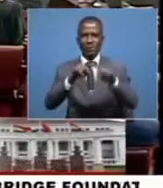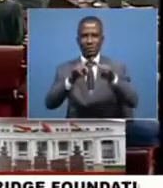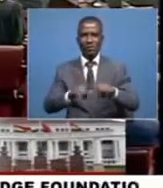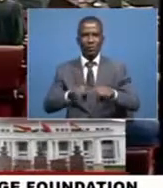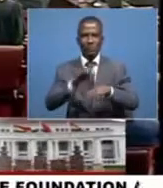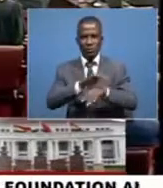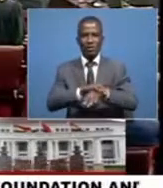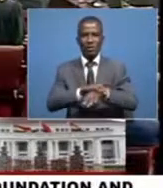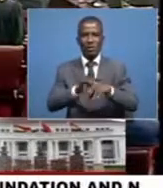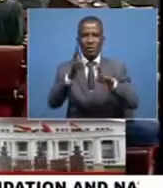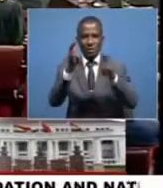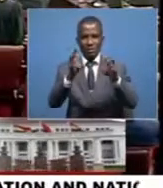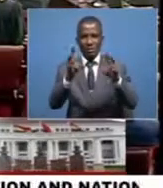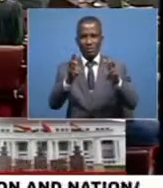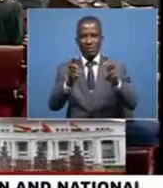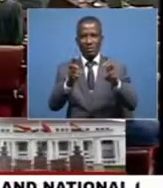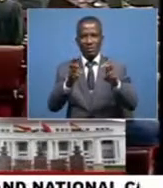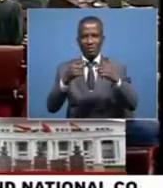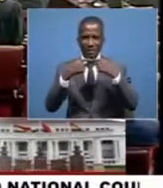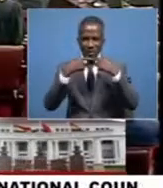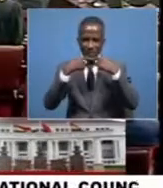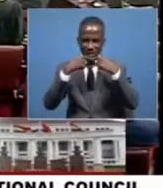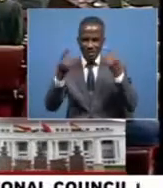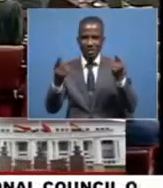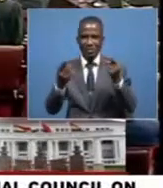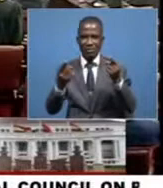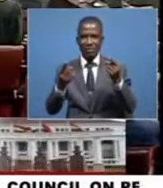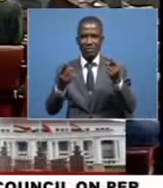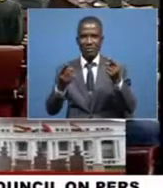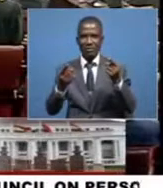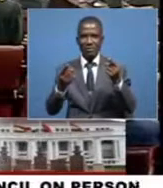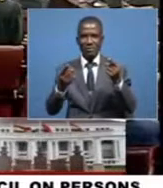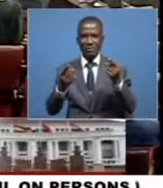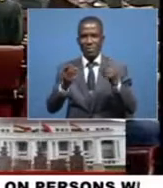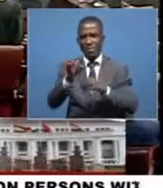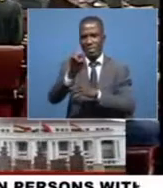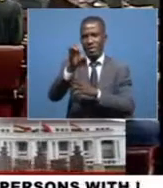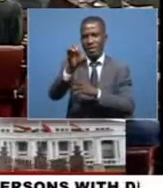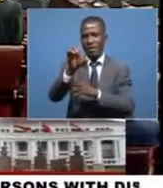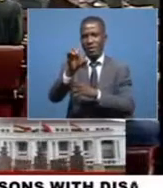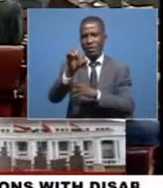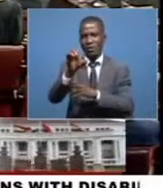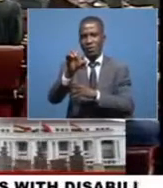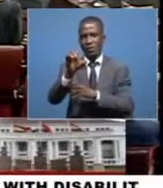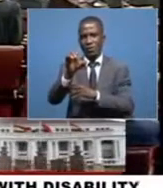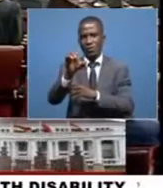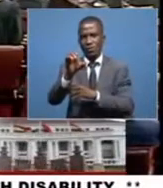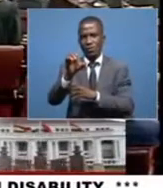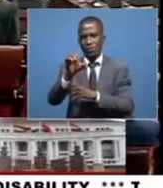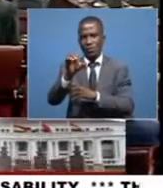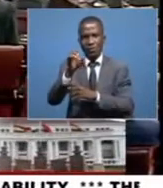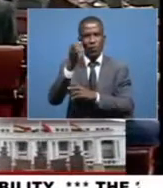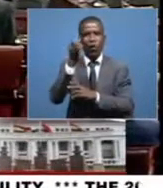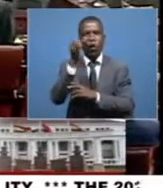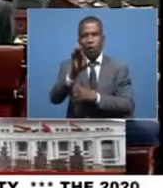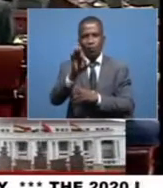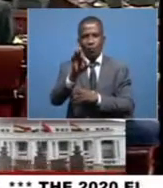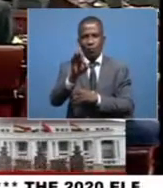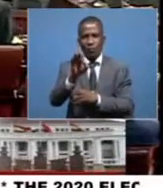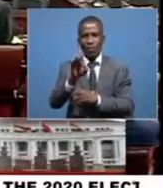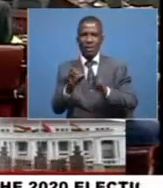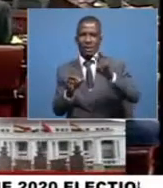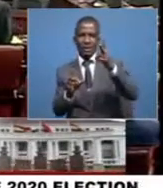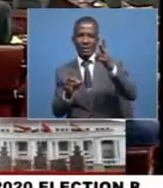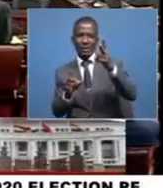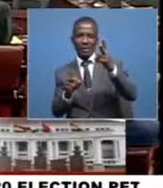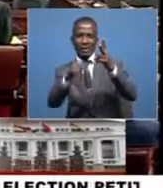data contained in the declaration of the first respondent, of the second